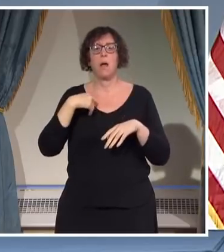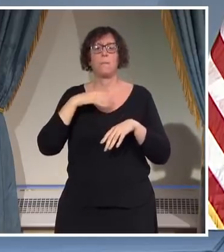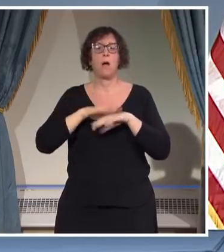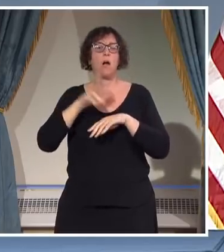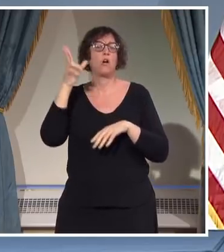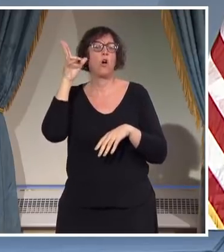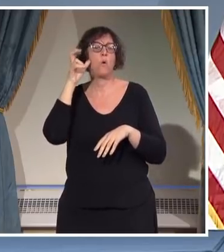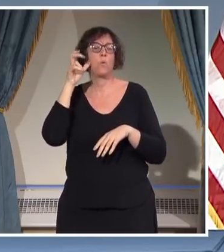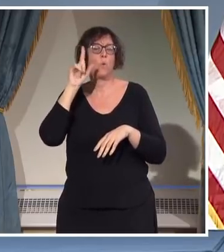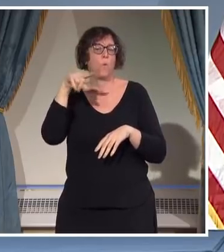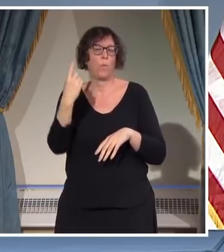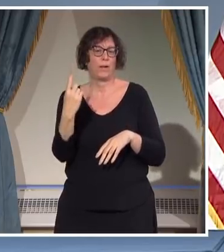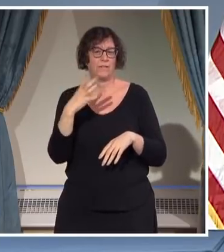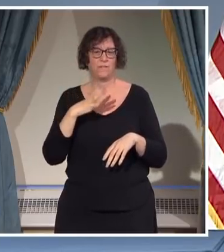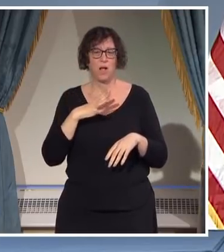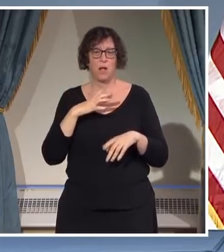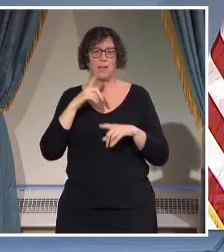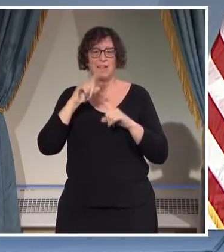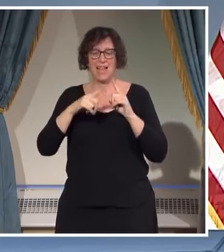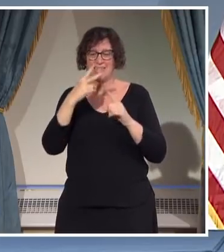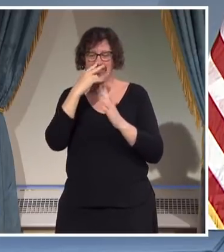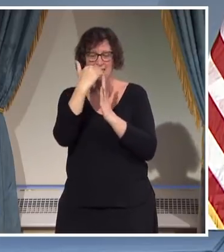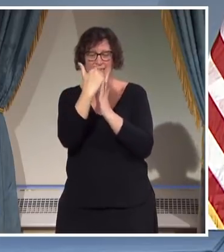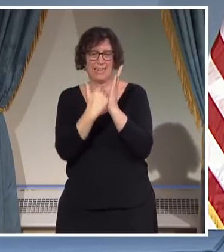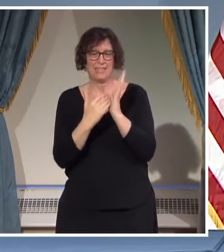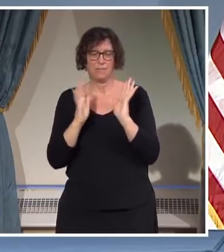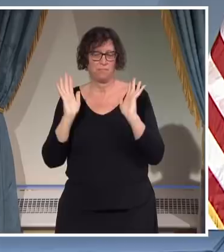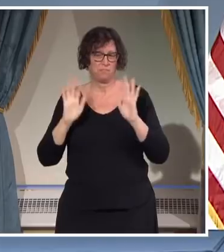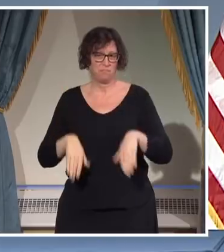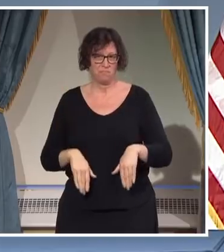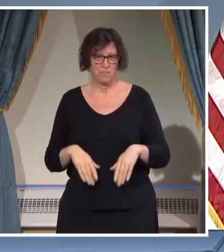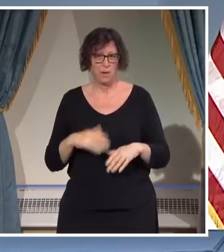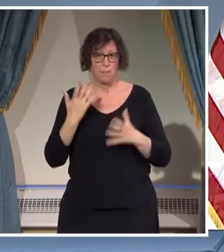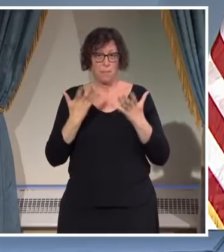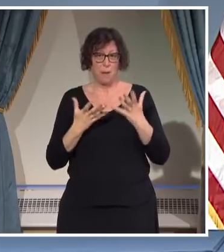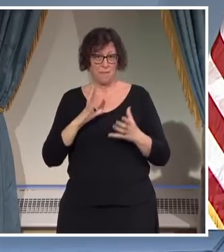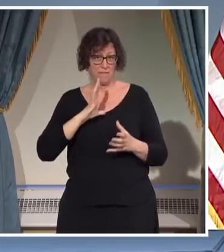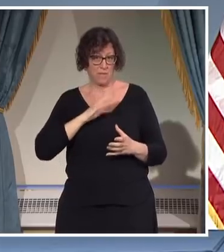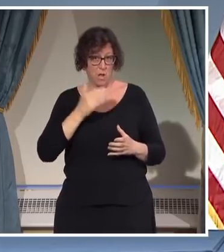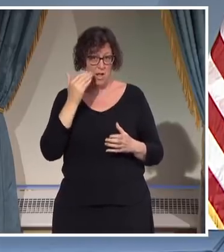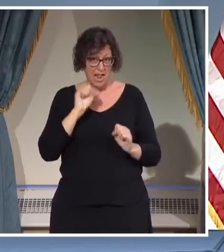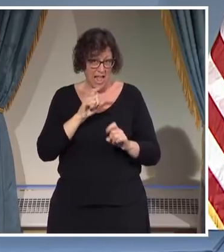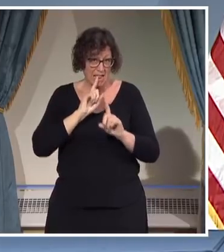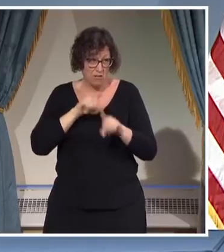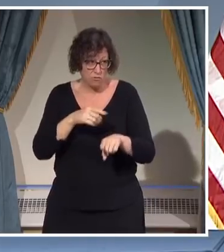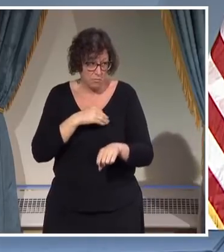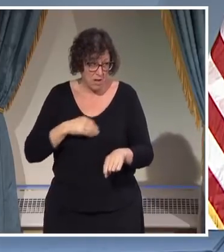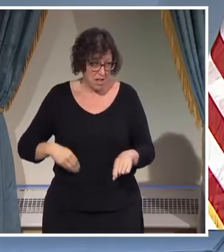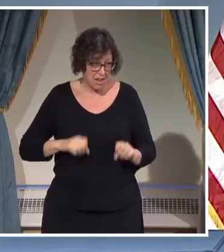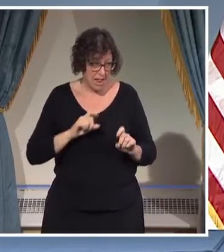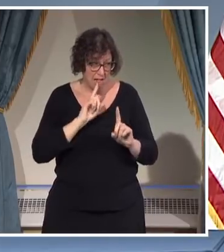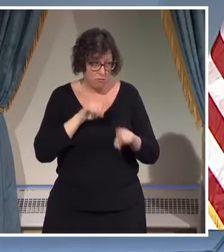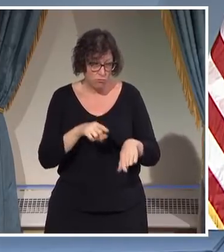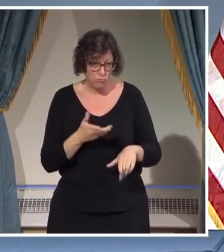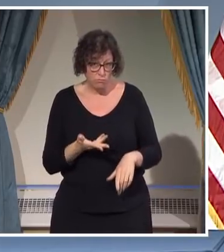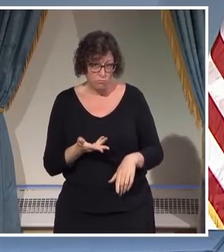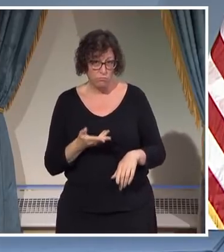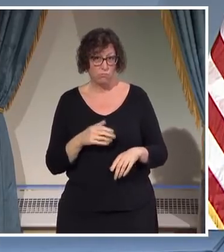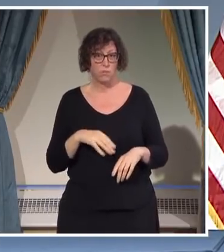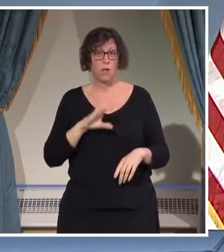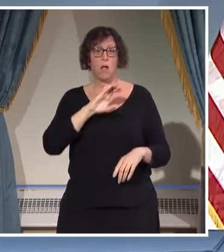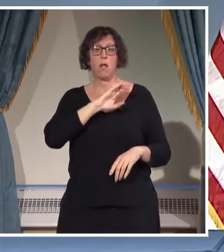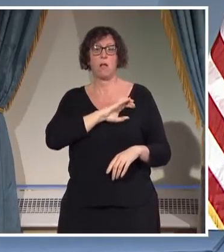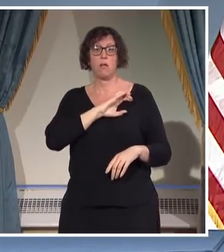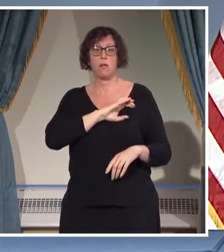there. Anyway, but maybe you know the answer to this question, Mr. Mayor. The NYPD sick rate is approaching